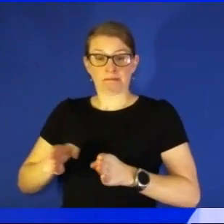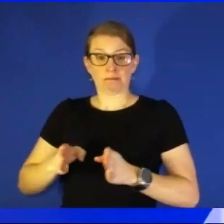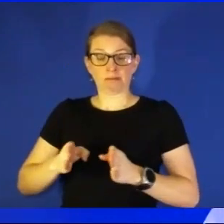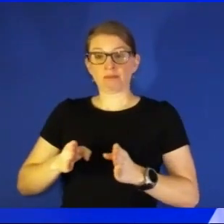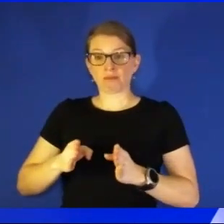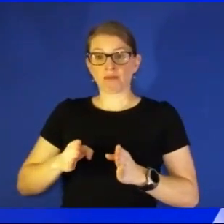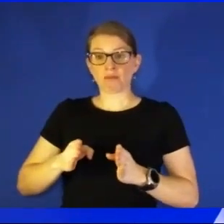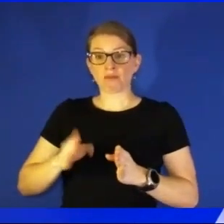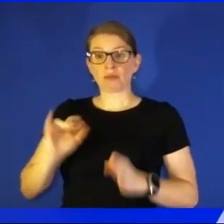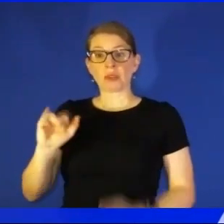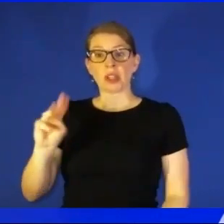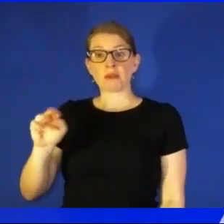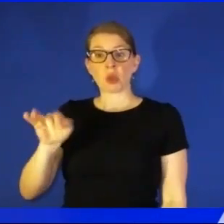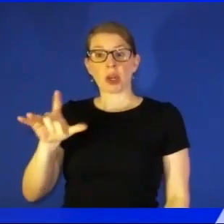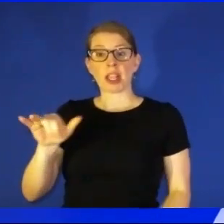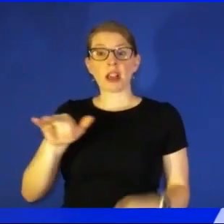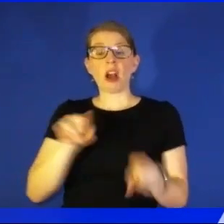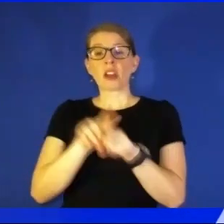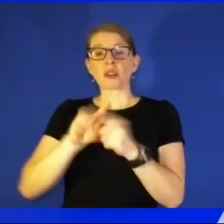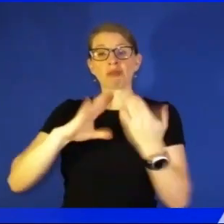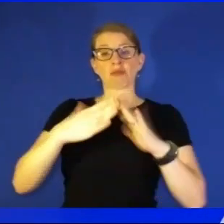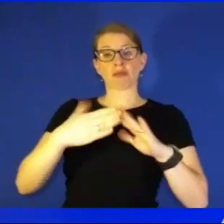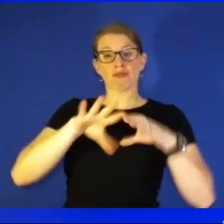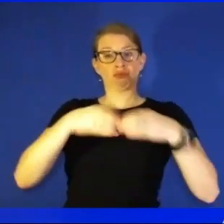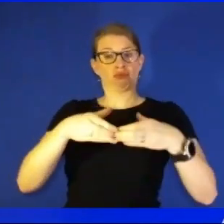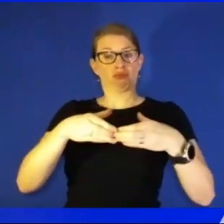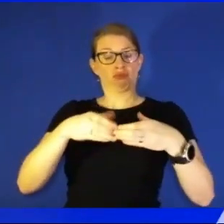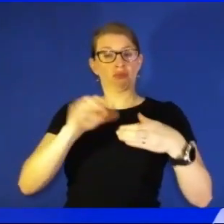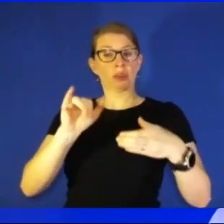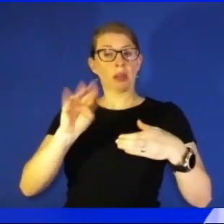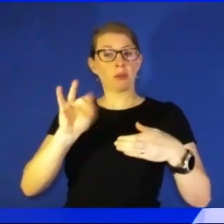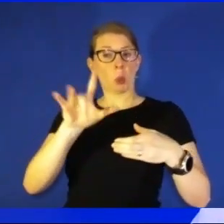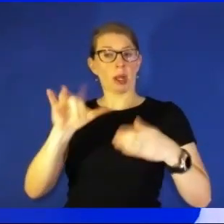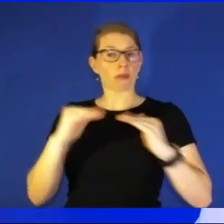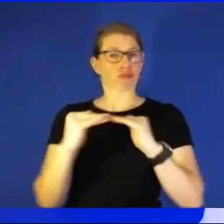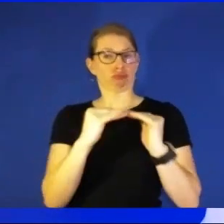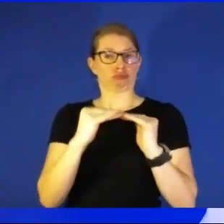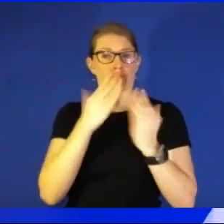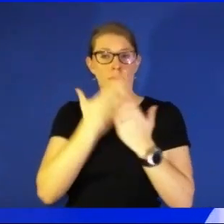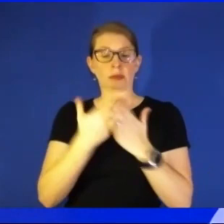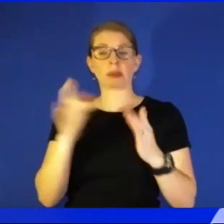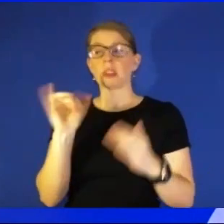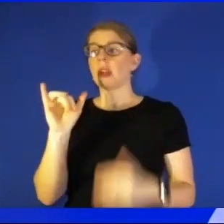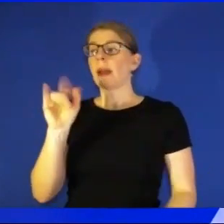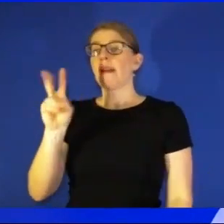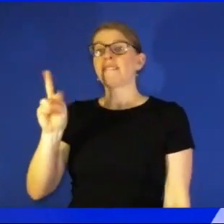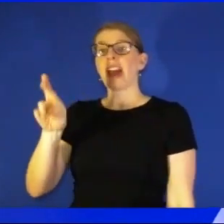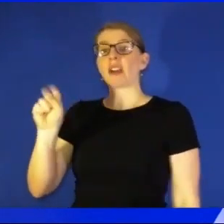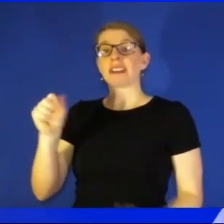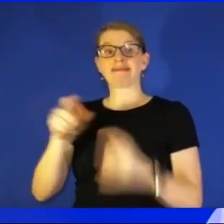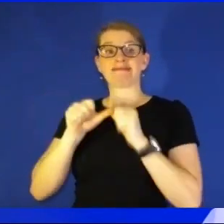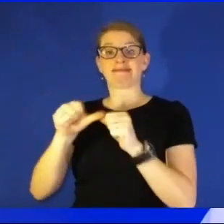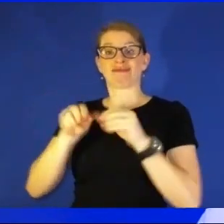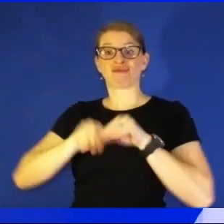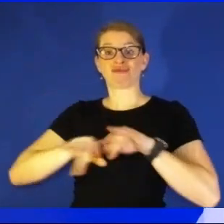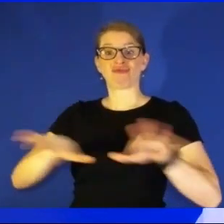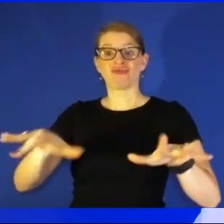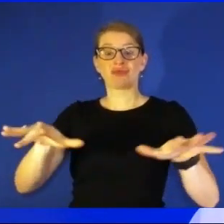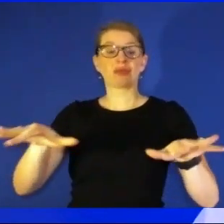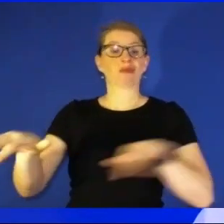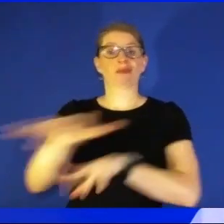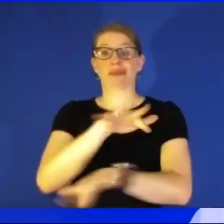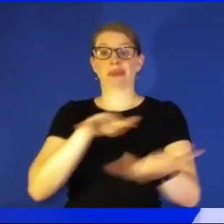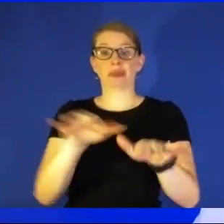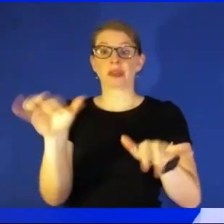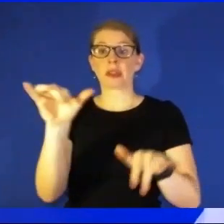or population immunity as well. But we also know that the virus is continuing to circulate. Overall cases have been going